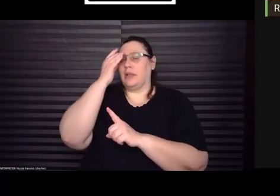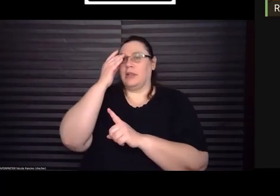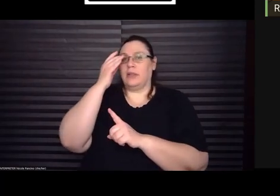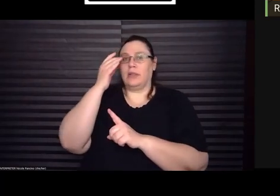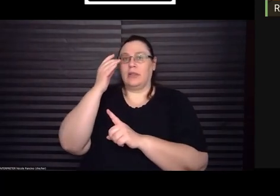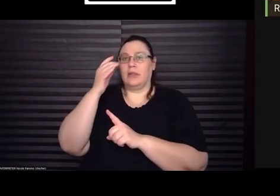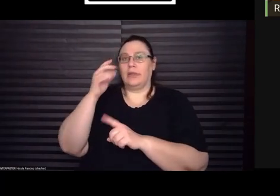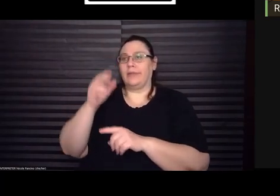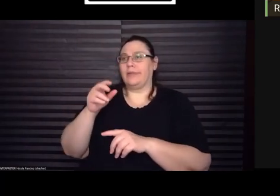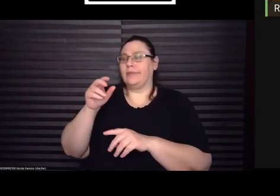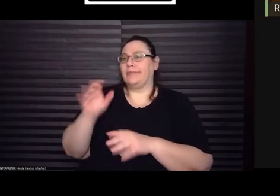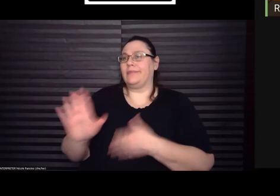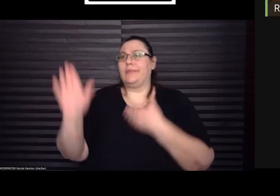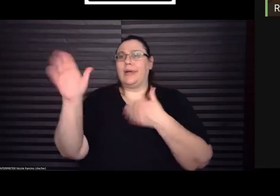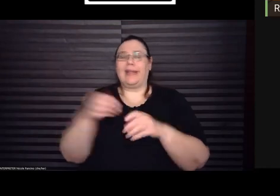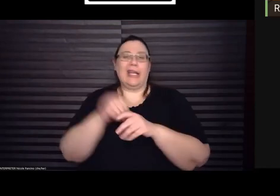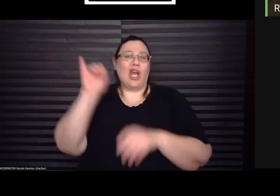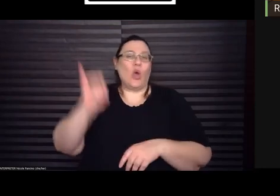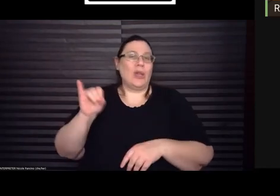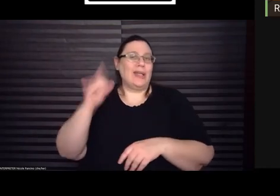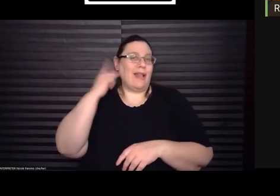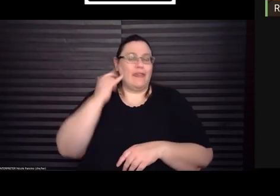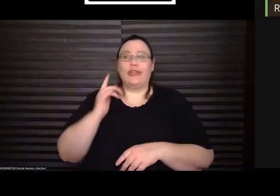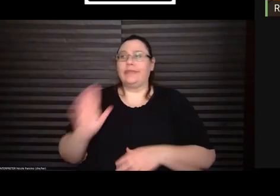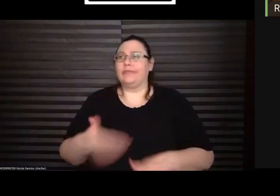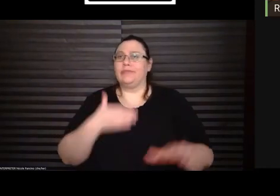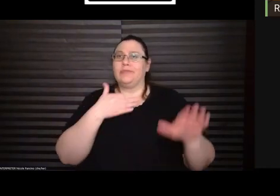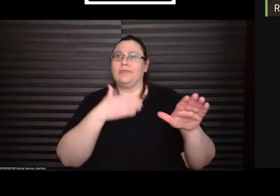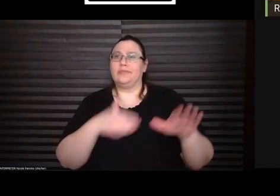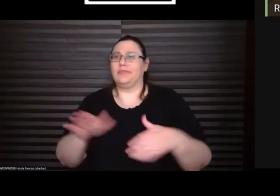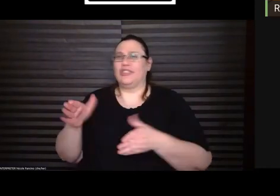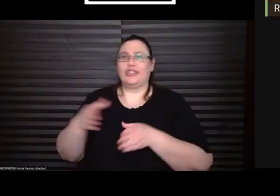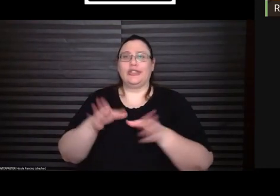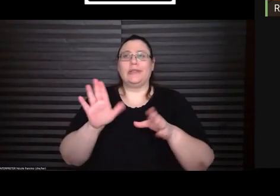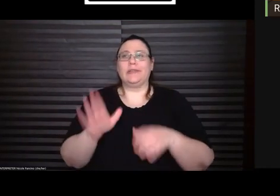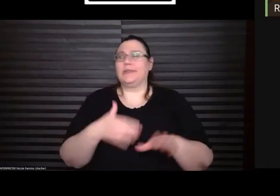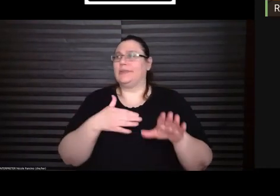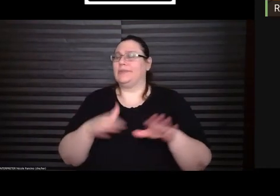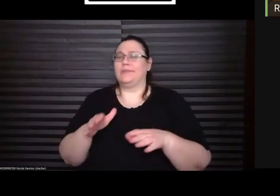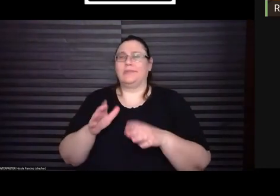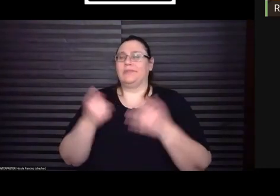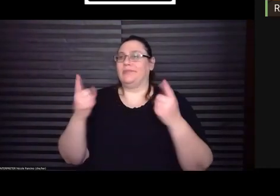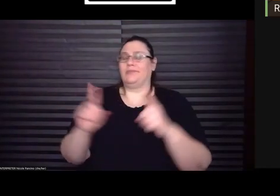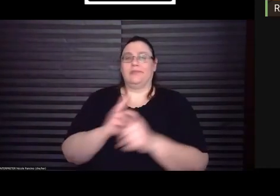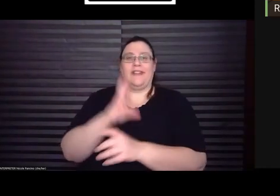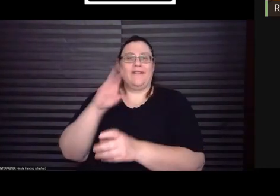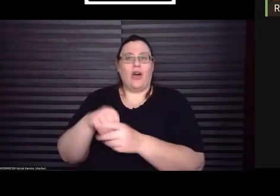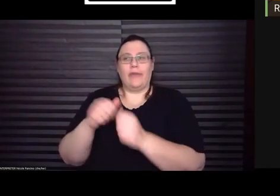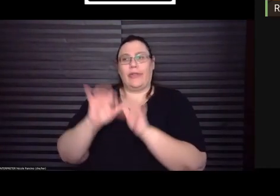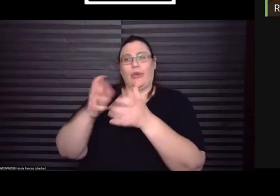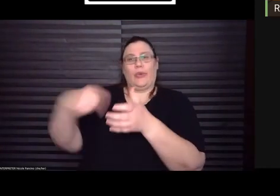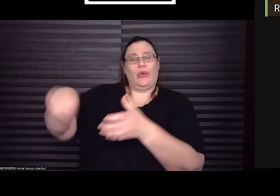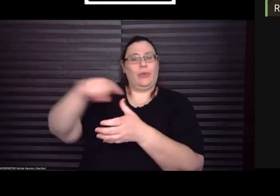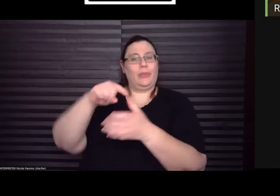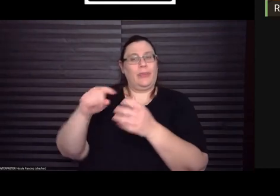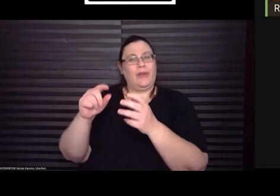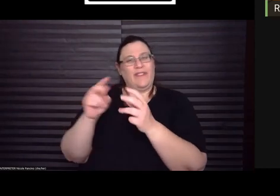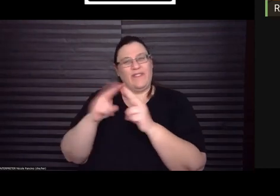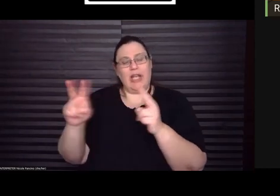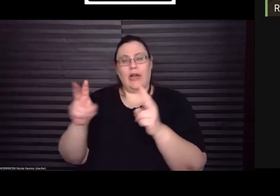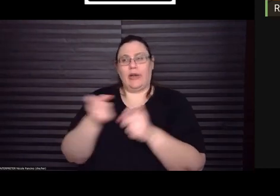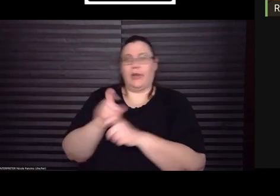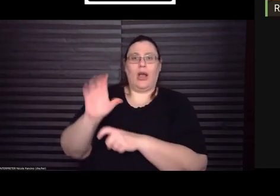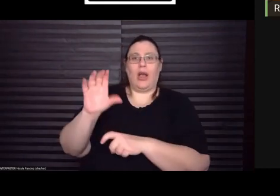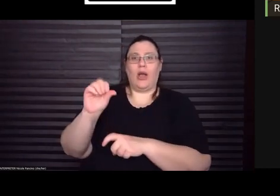know, walking the streets of Oakland, and just gets involved with, you know, a group of very,